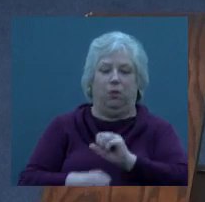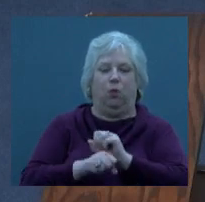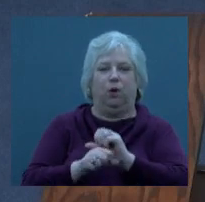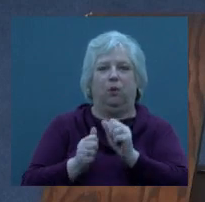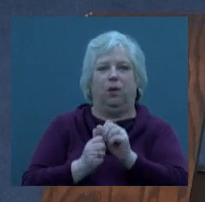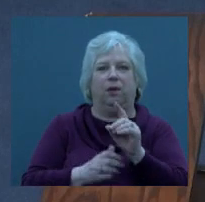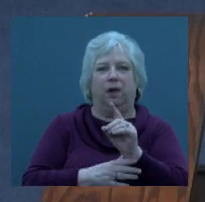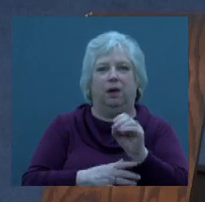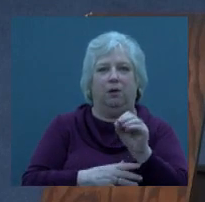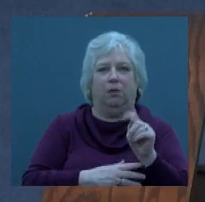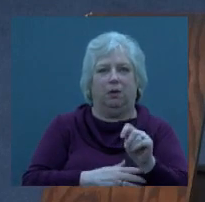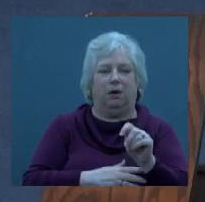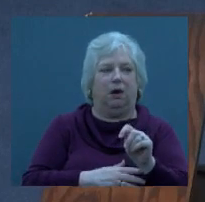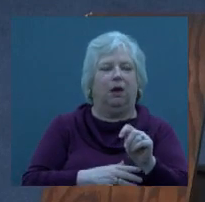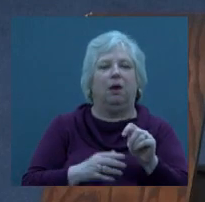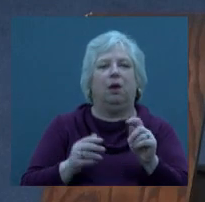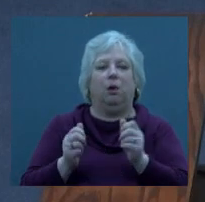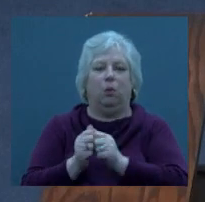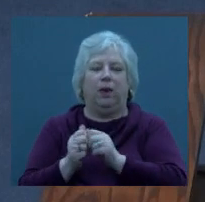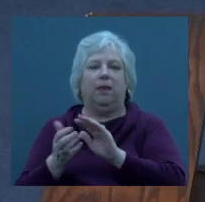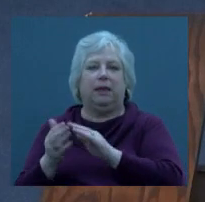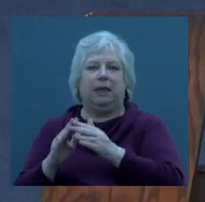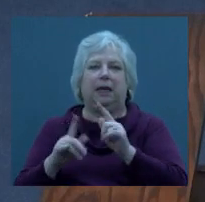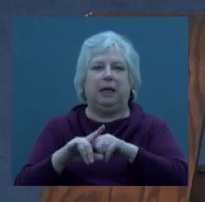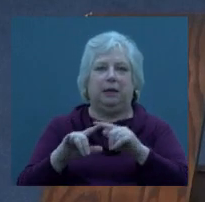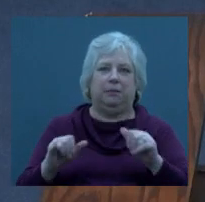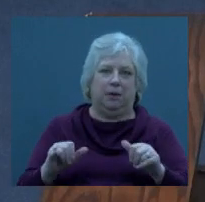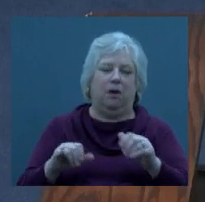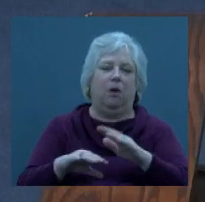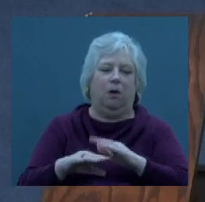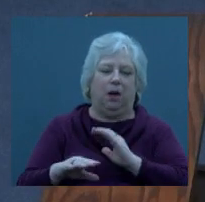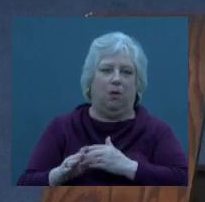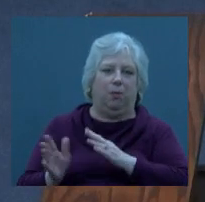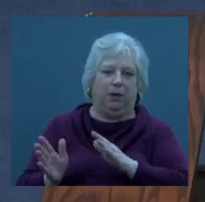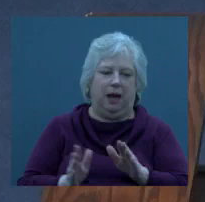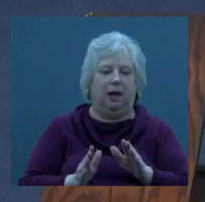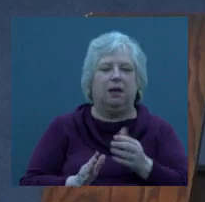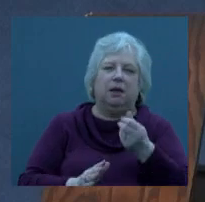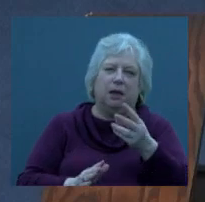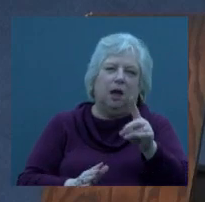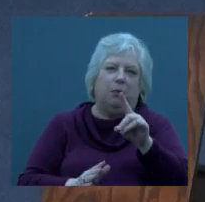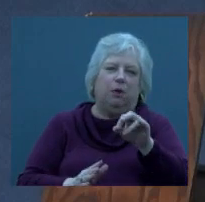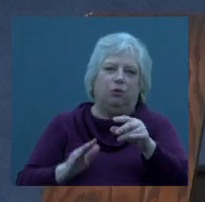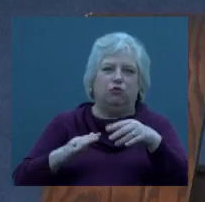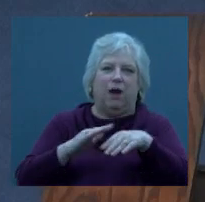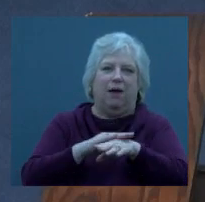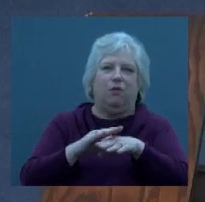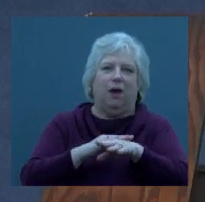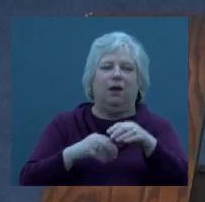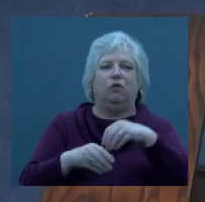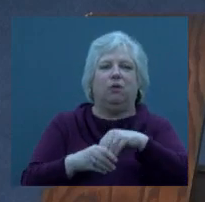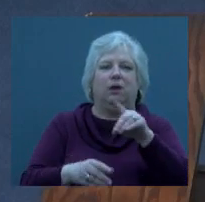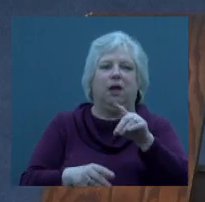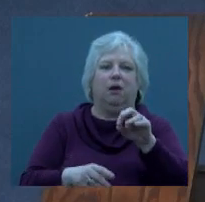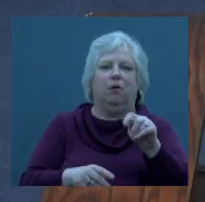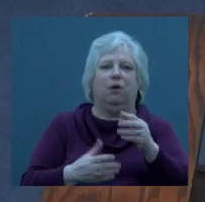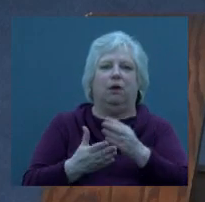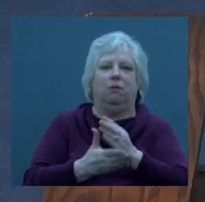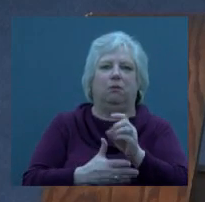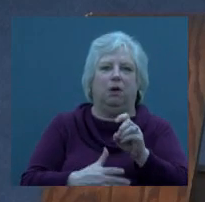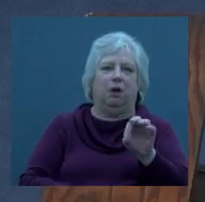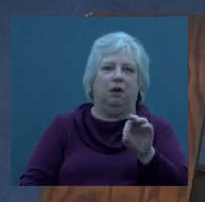DOT on, along with the city concurrently on our plan because a couple of the drives are within the DOT right-of-way.